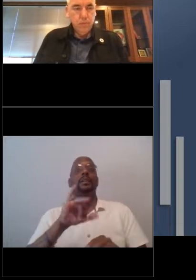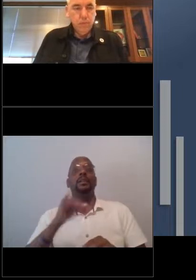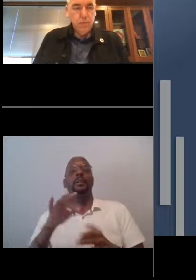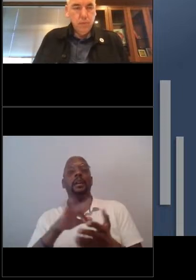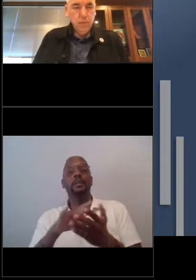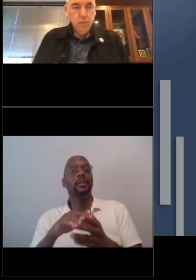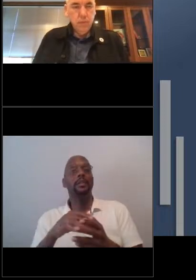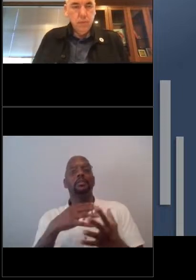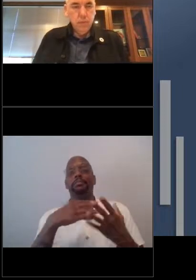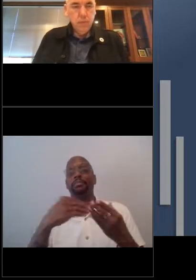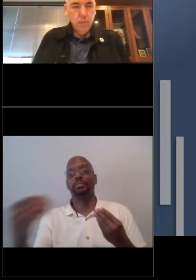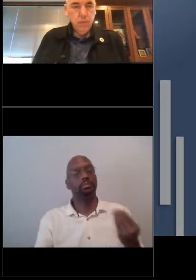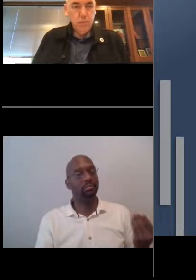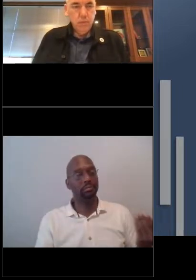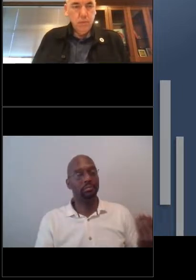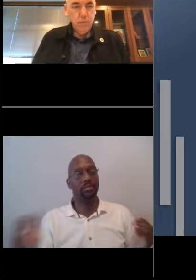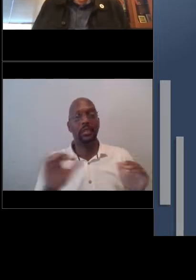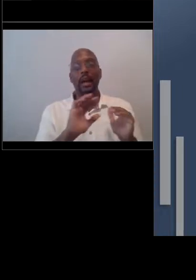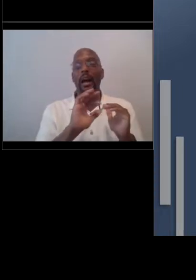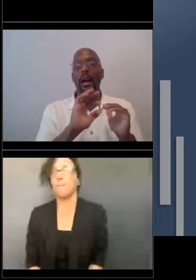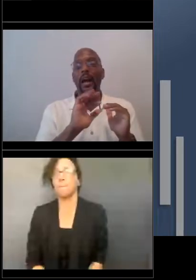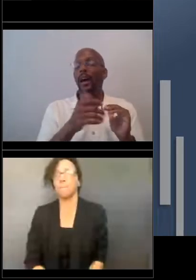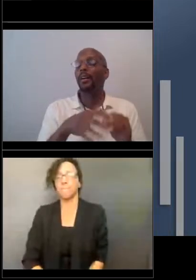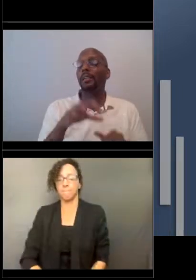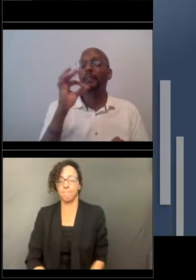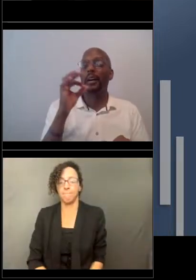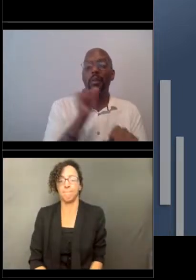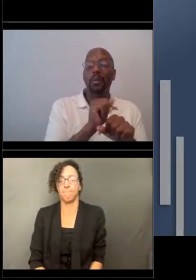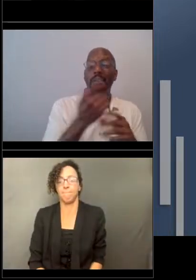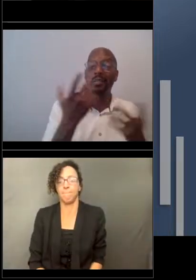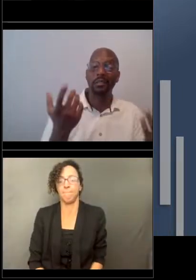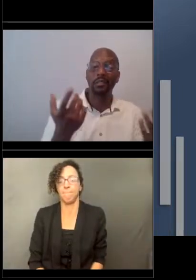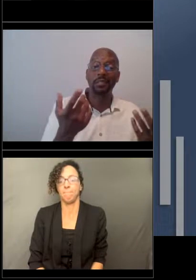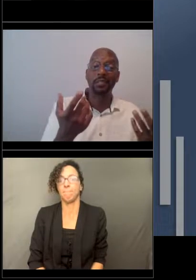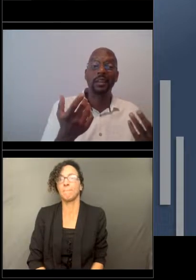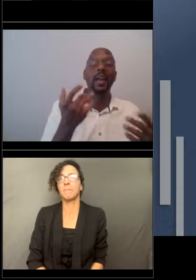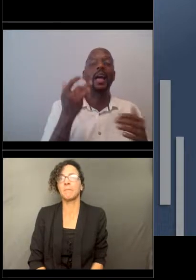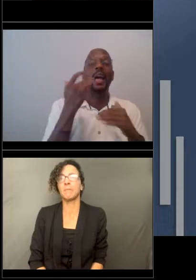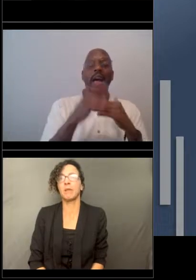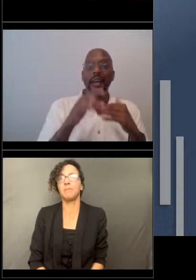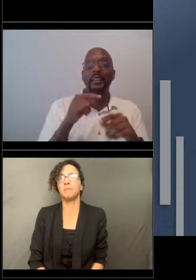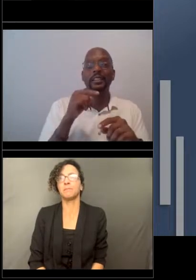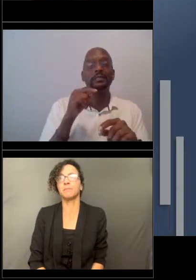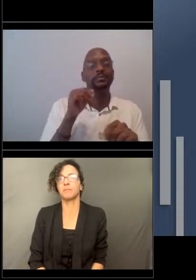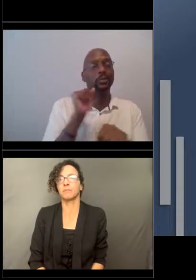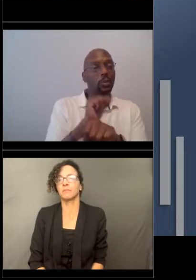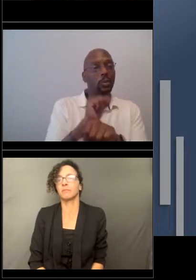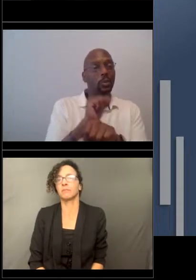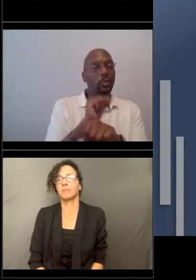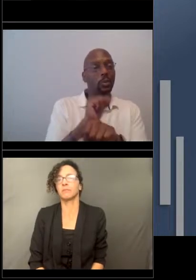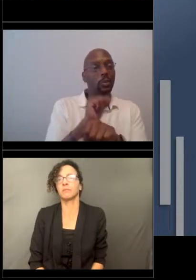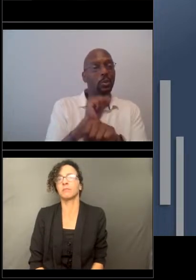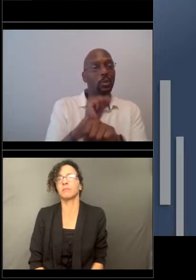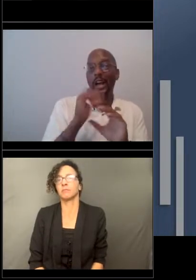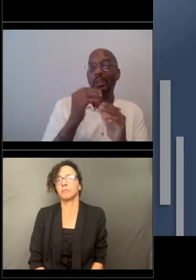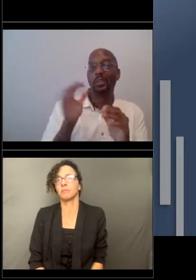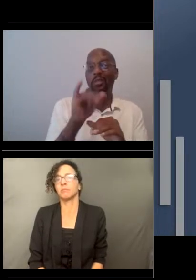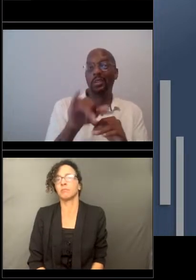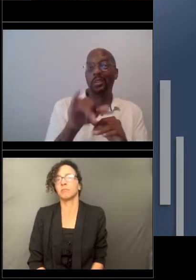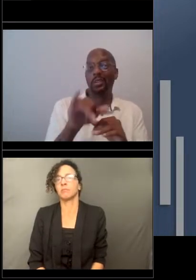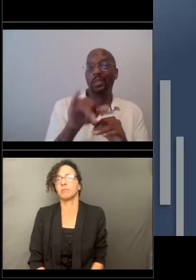you know, how are we defining work and access to work? And I say this in